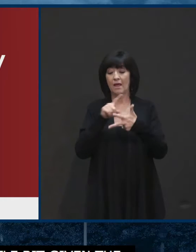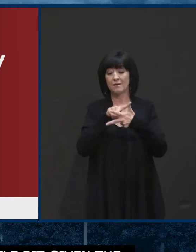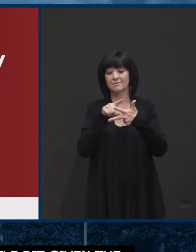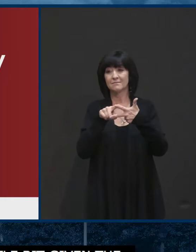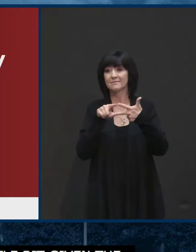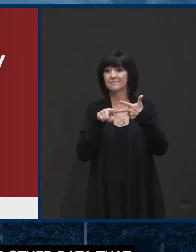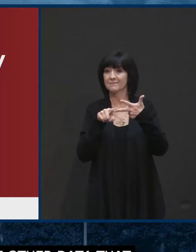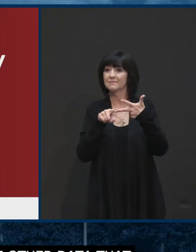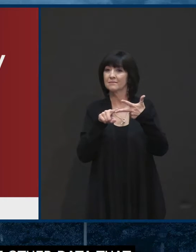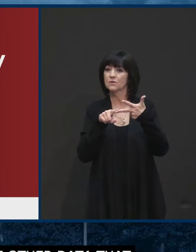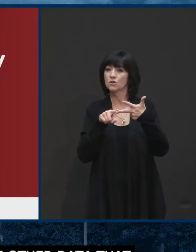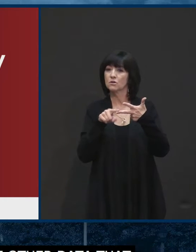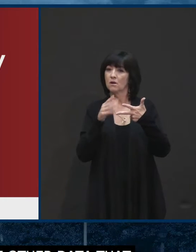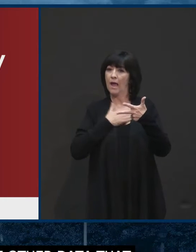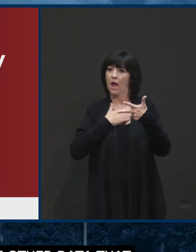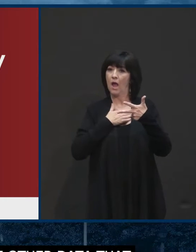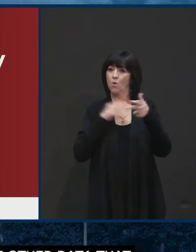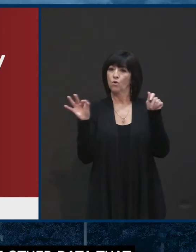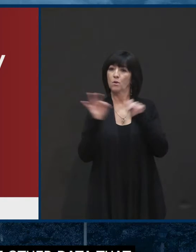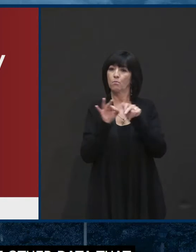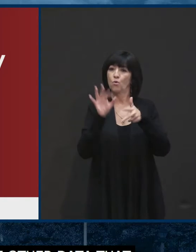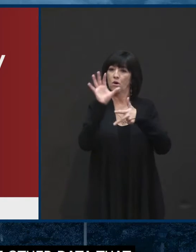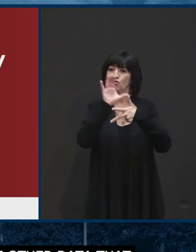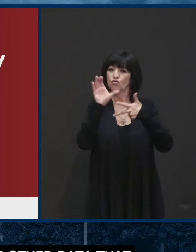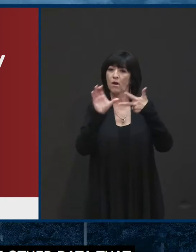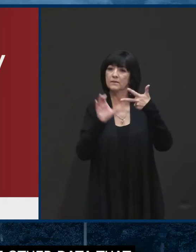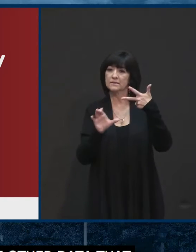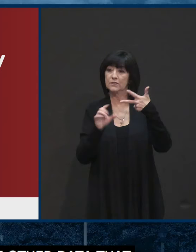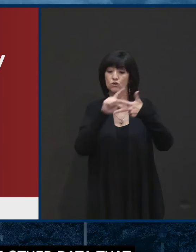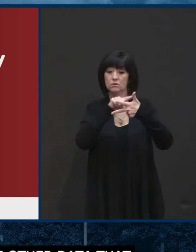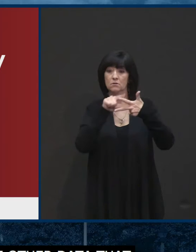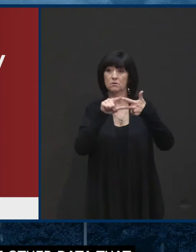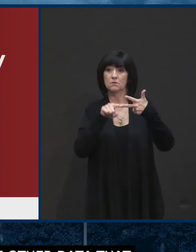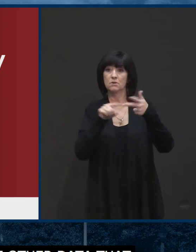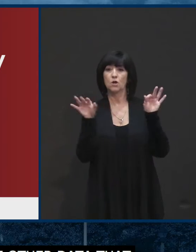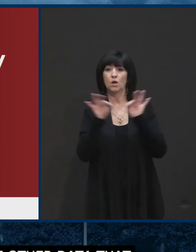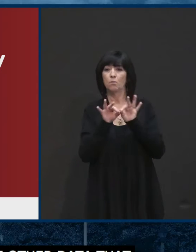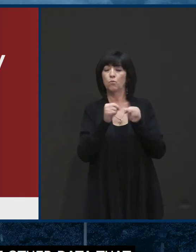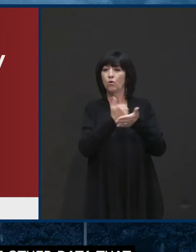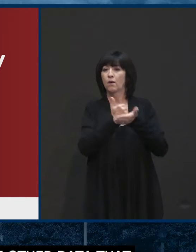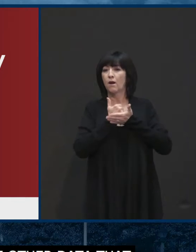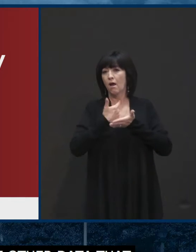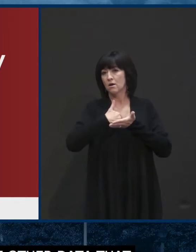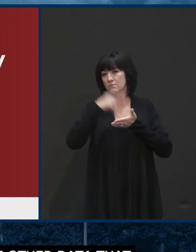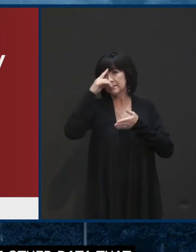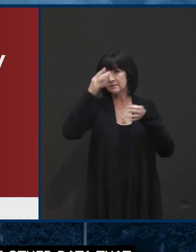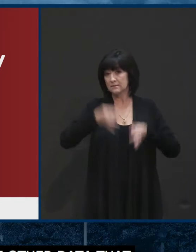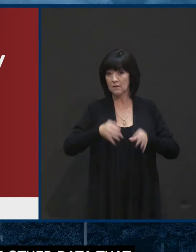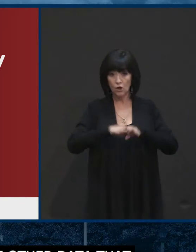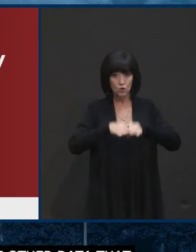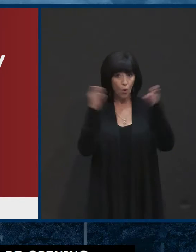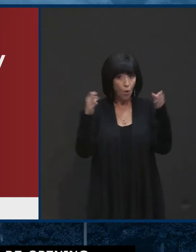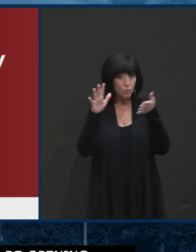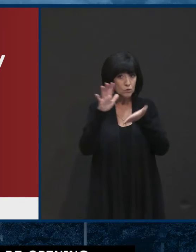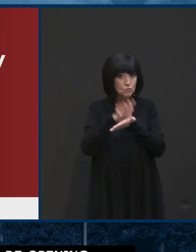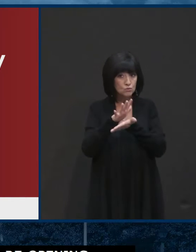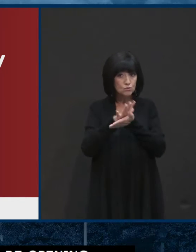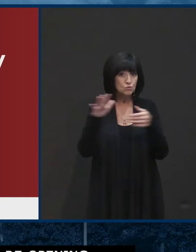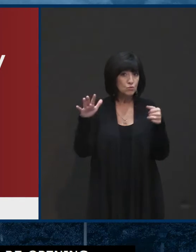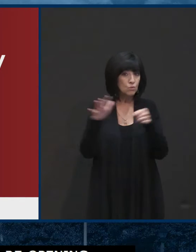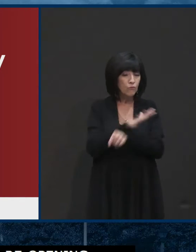use for school reopening, which is really our major focus right now, that in